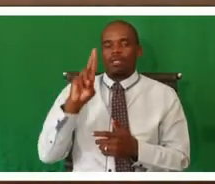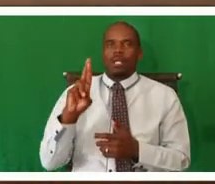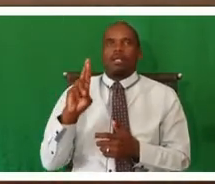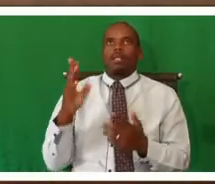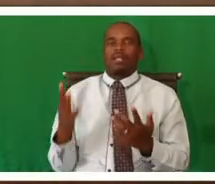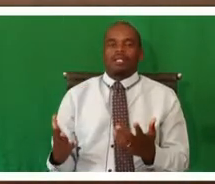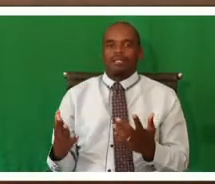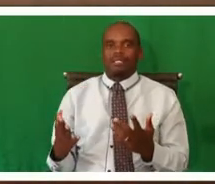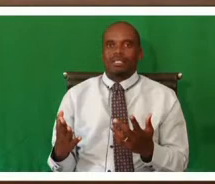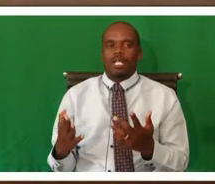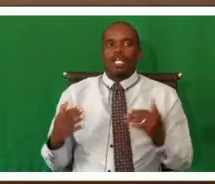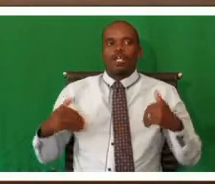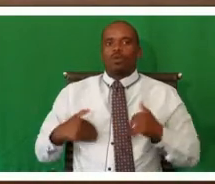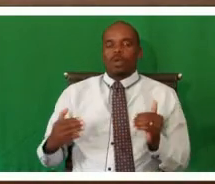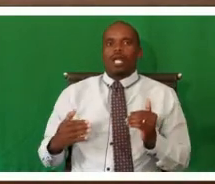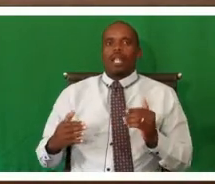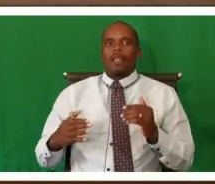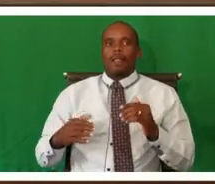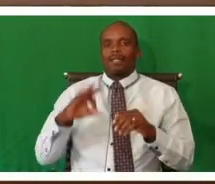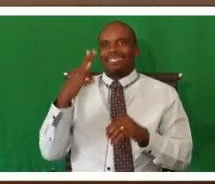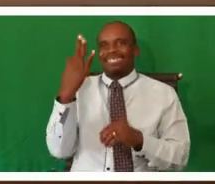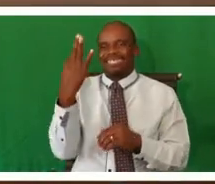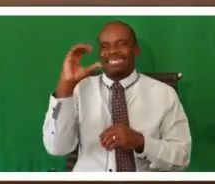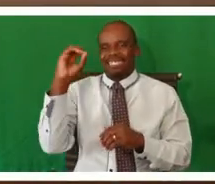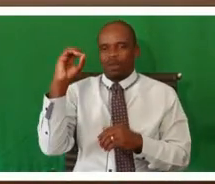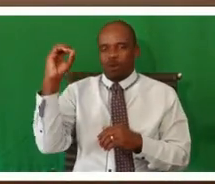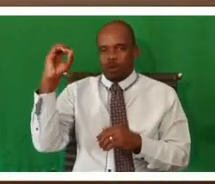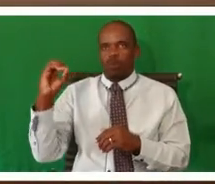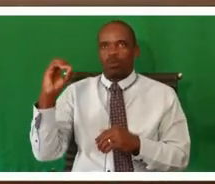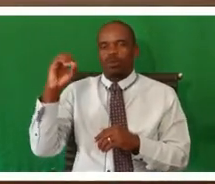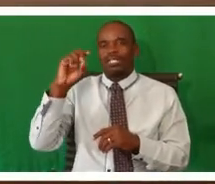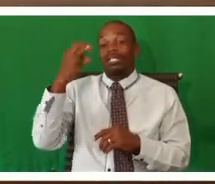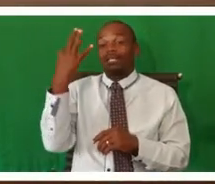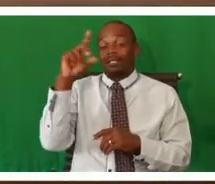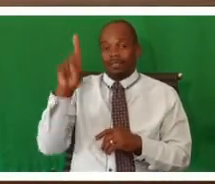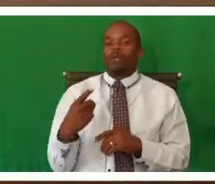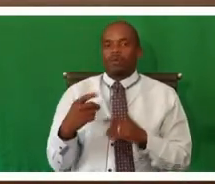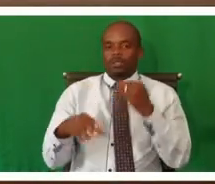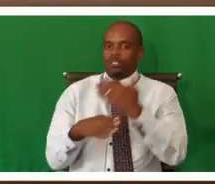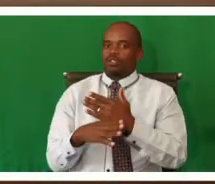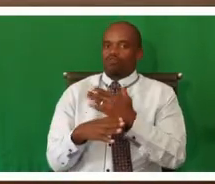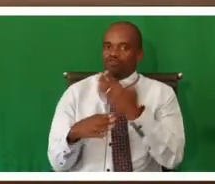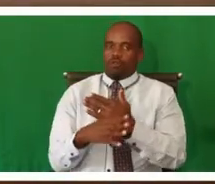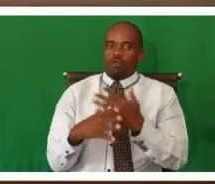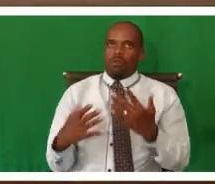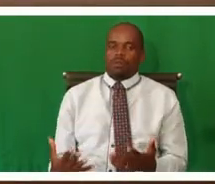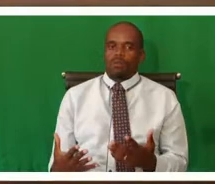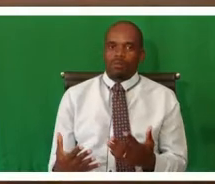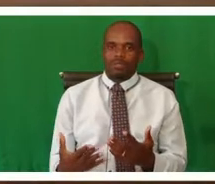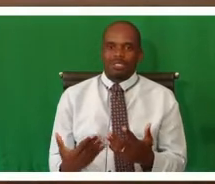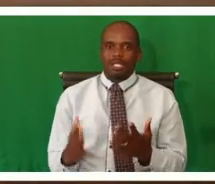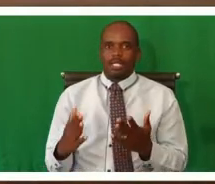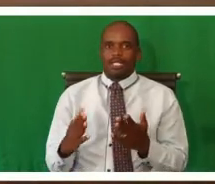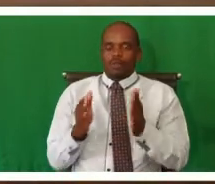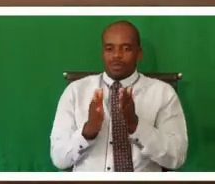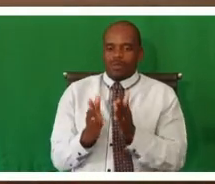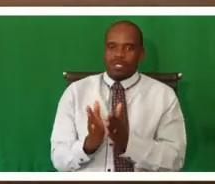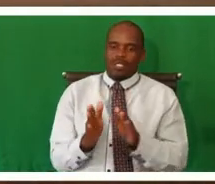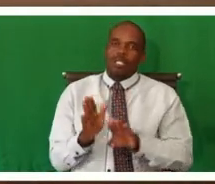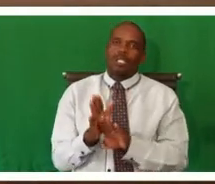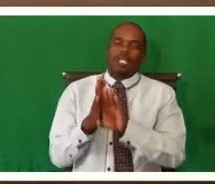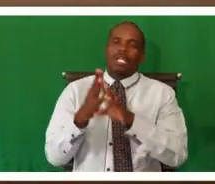3,000 jobs. The Orange Reed Canal is meant to increase water delivery